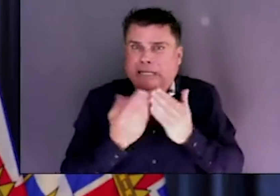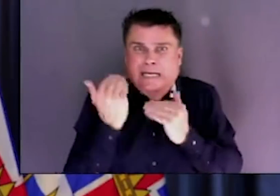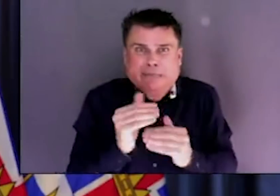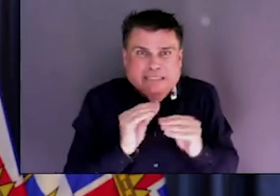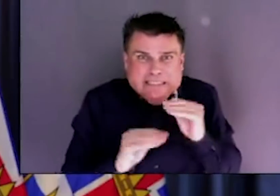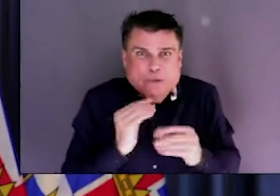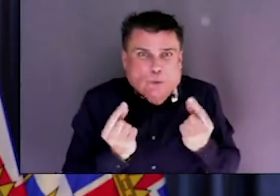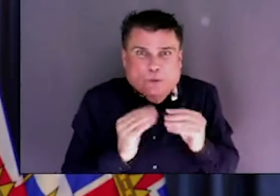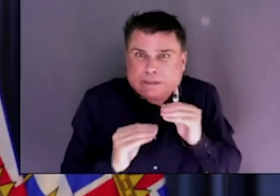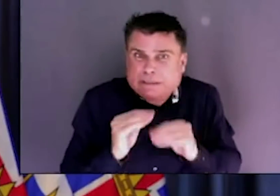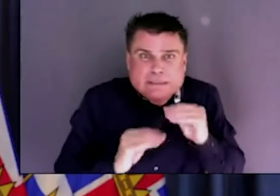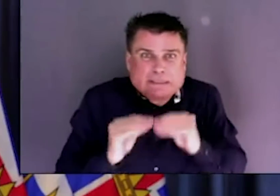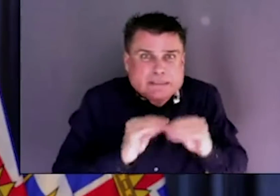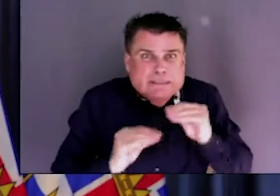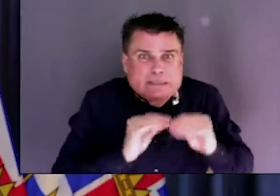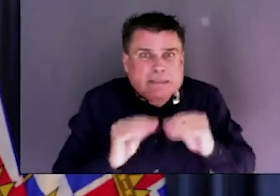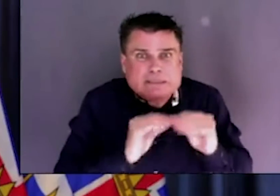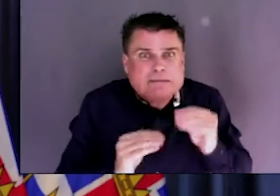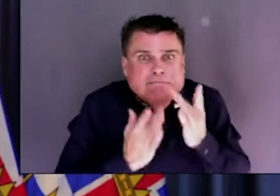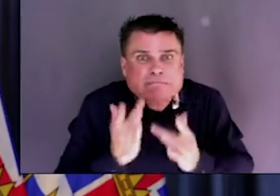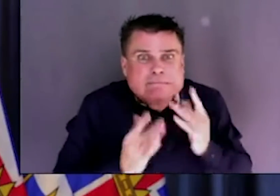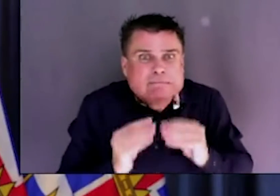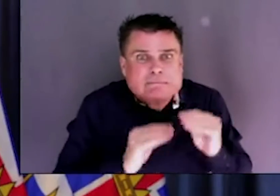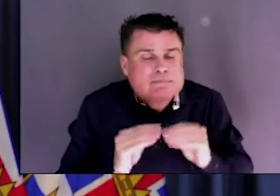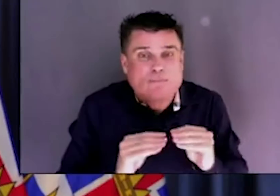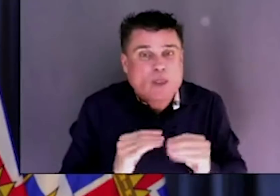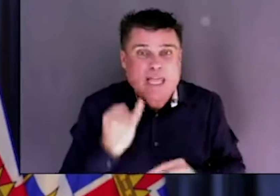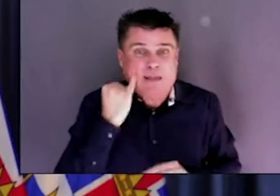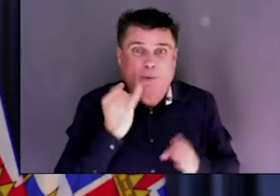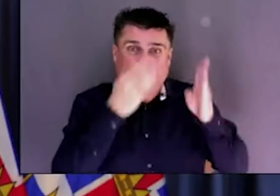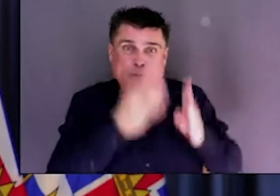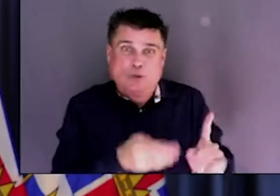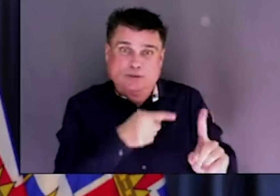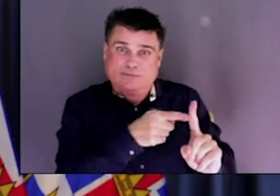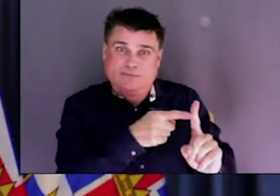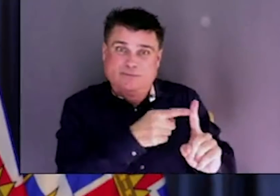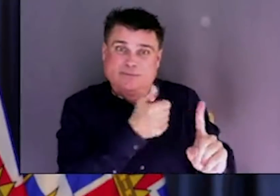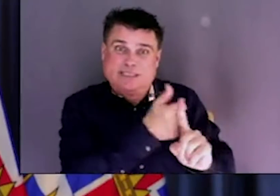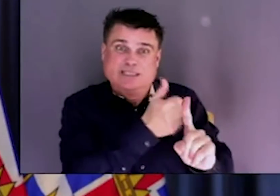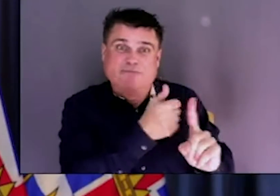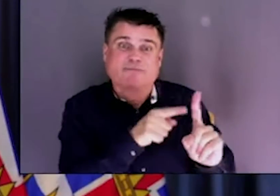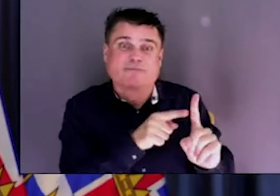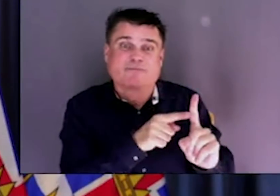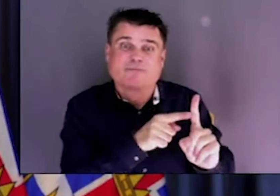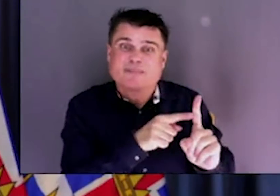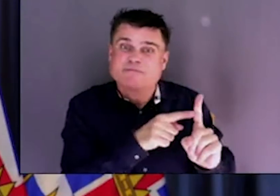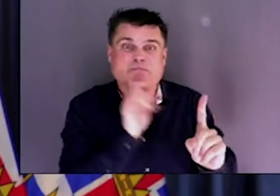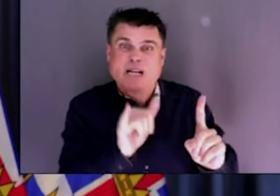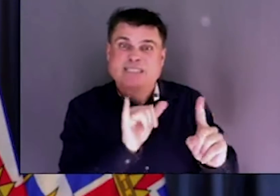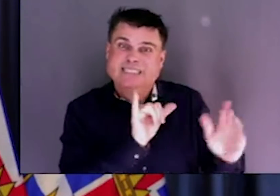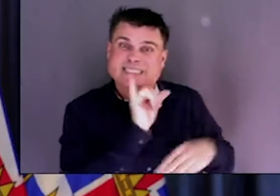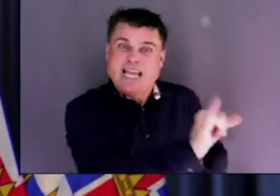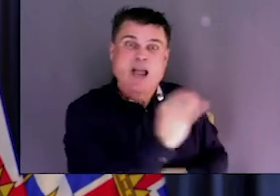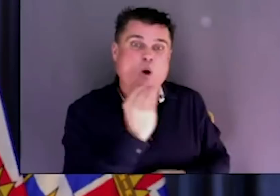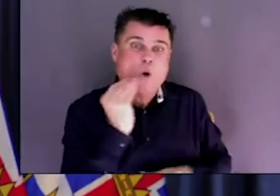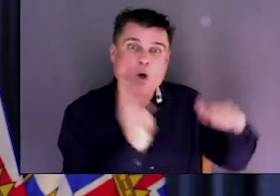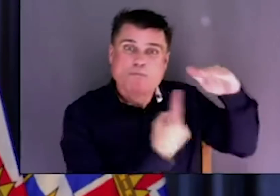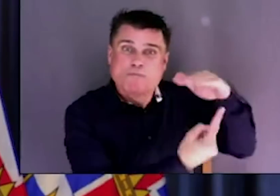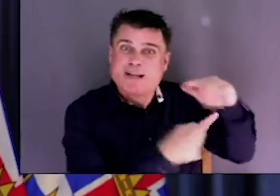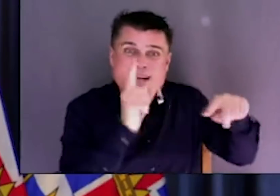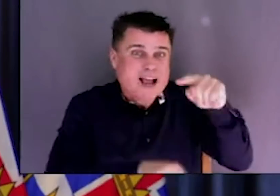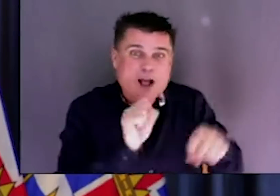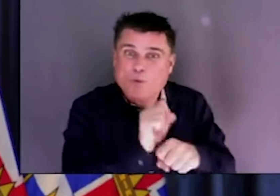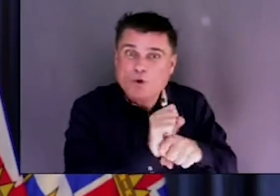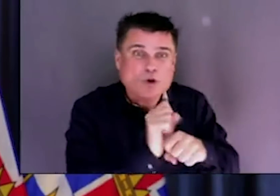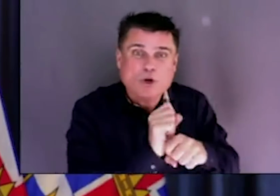don't have access to a sick pay benefit program, then this is going to be able to give them some comfort that they should not go to